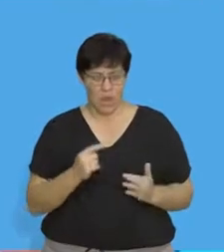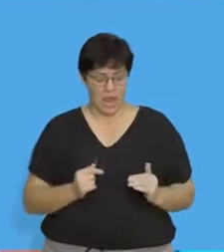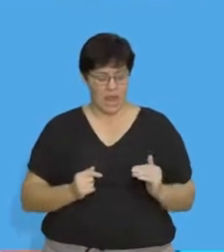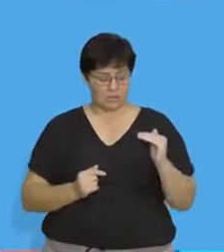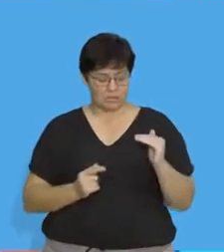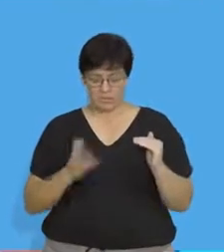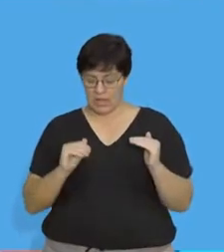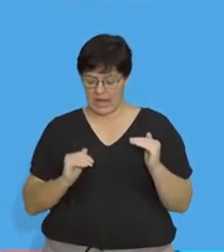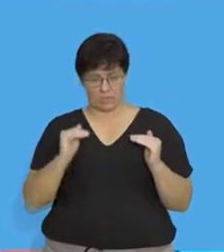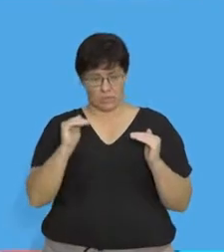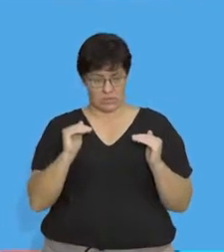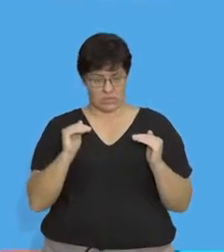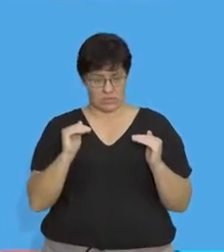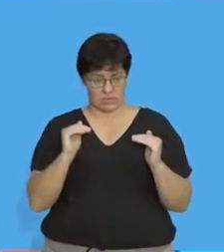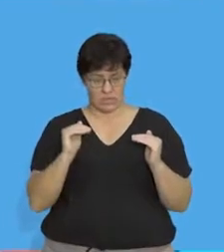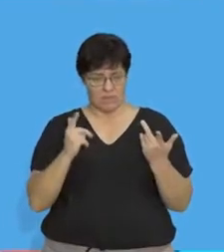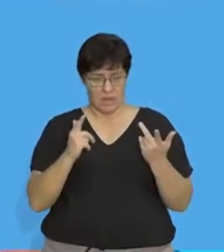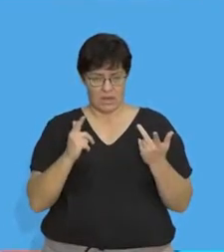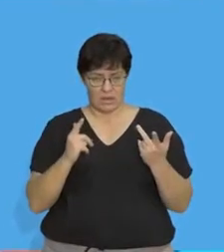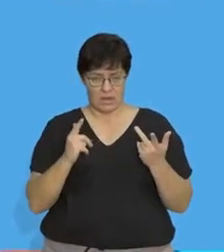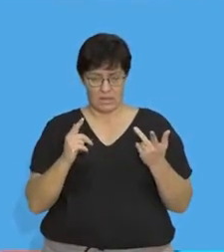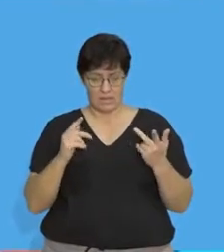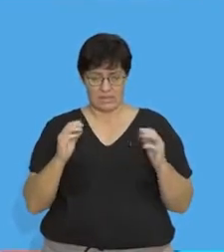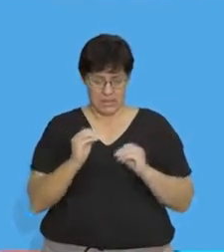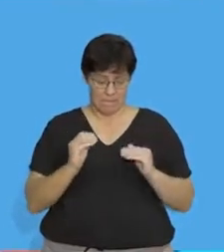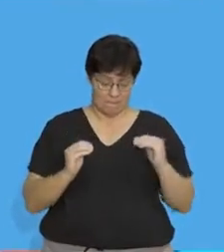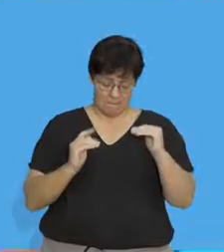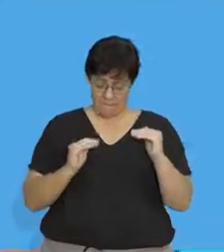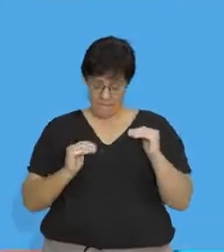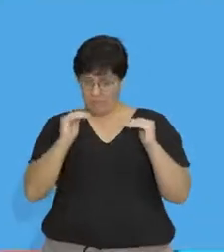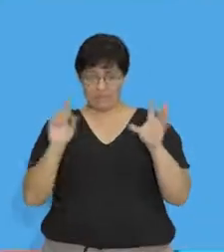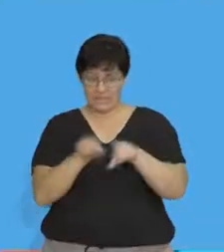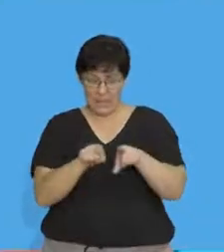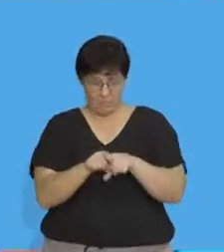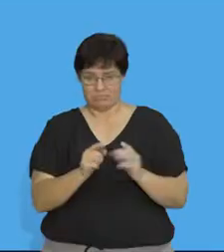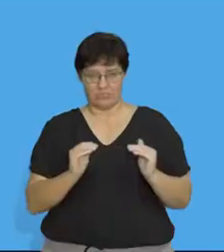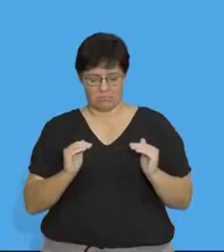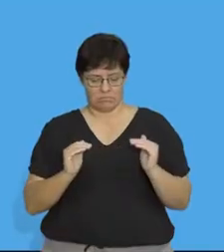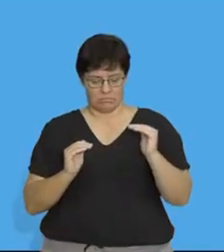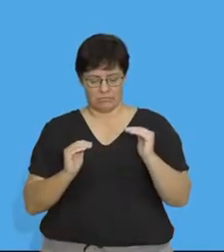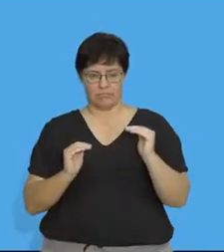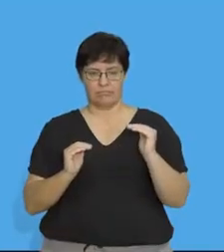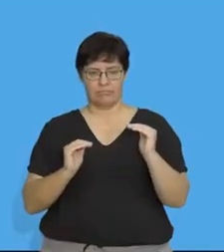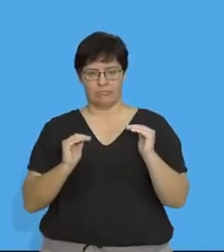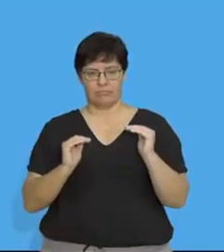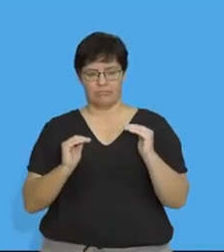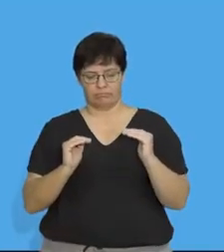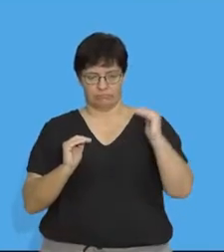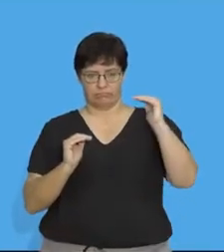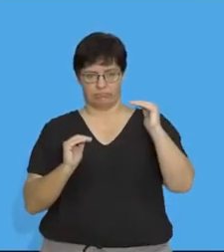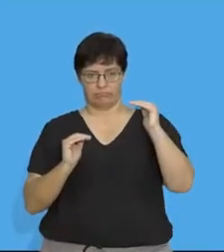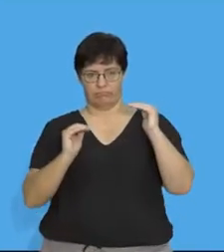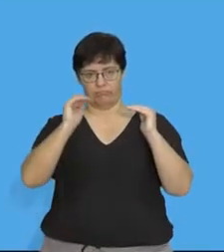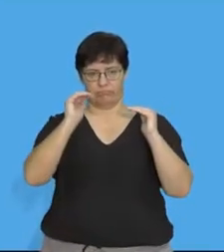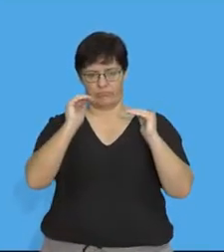one increased doesn't mean it's directly proportional. So if you look as well at the steps,